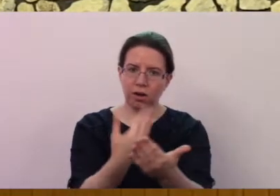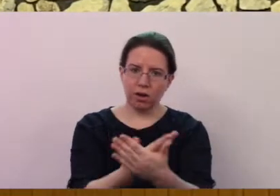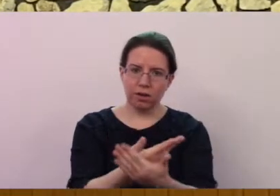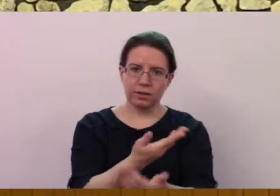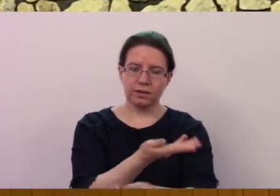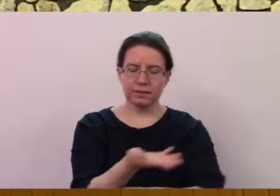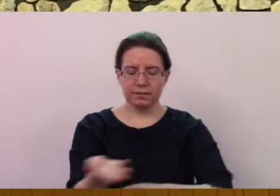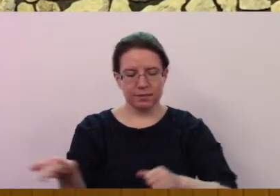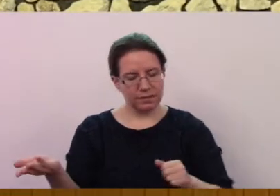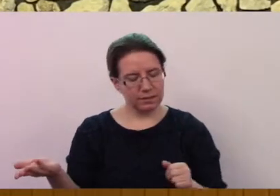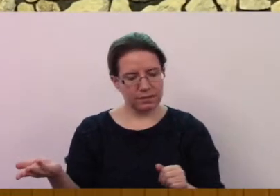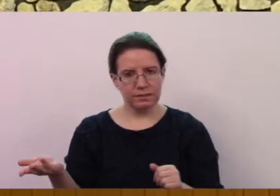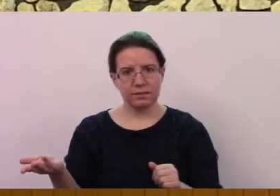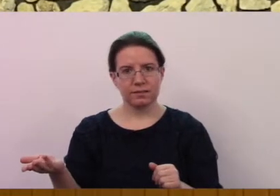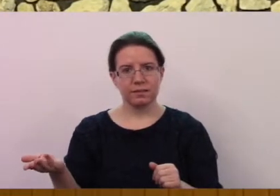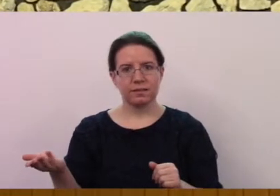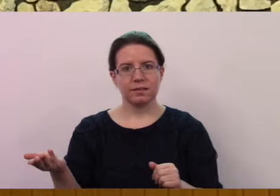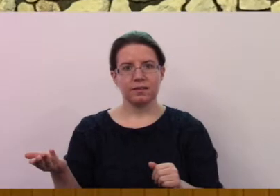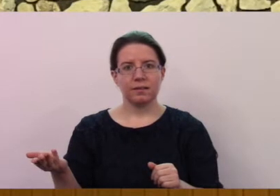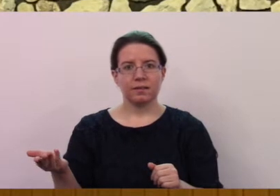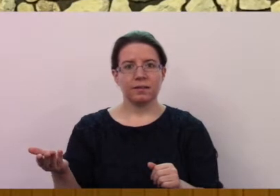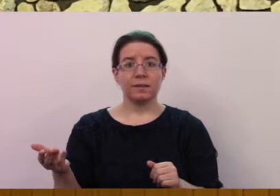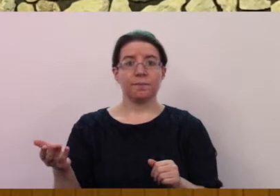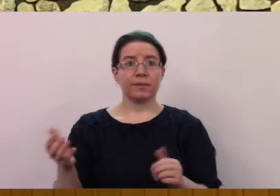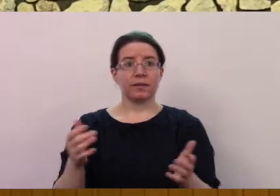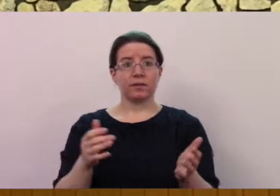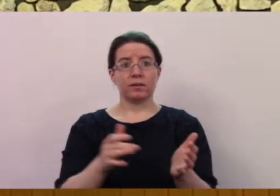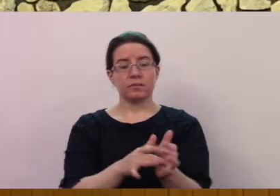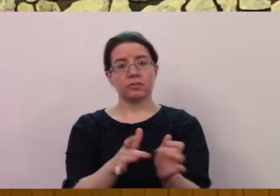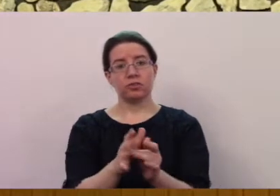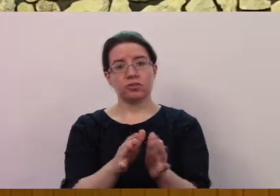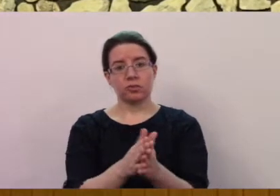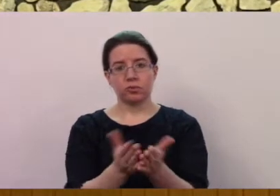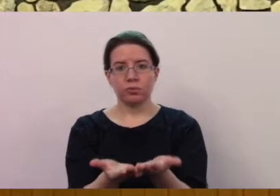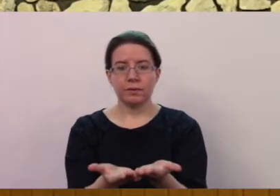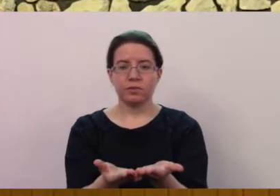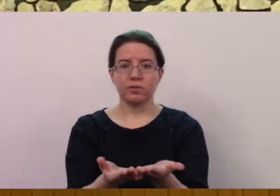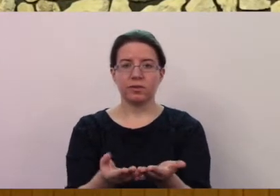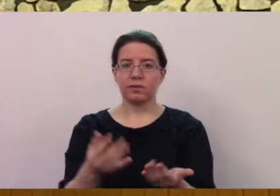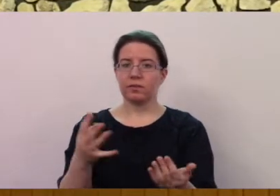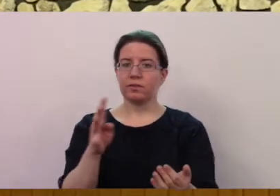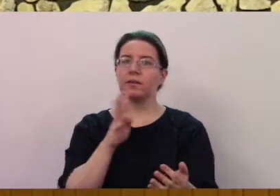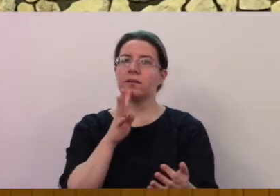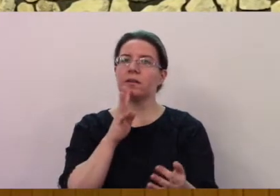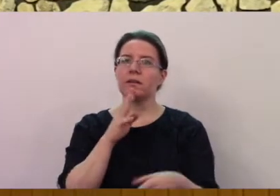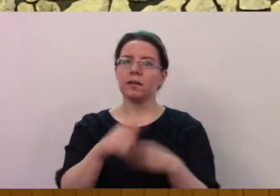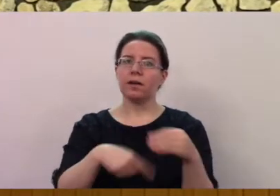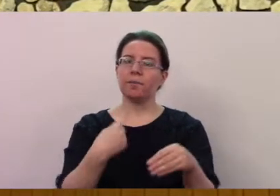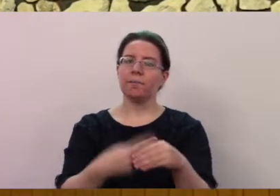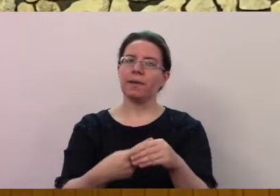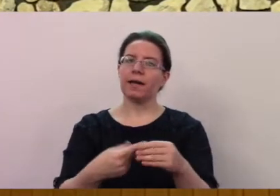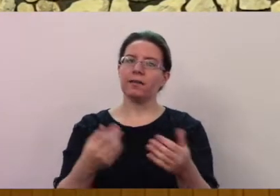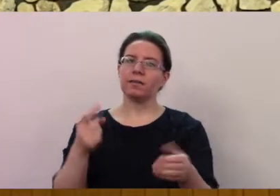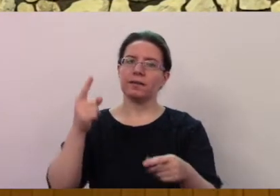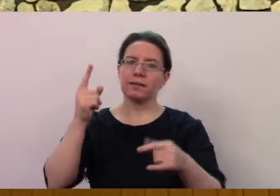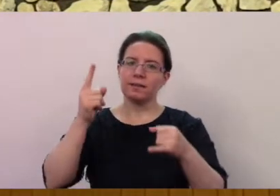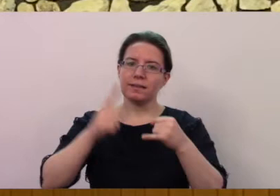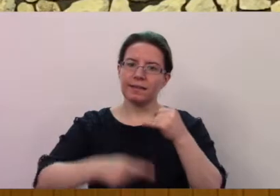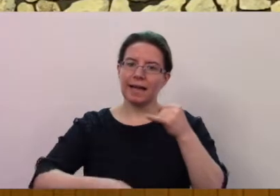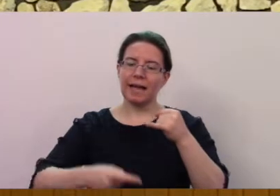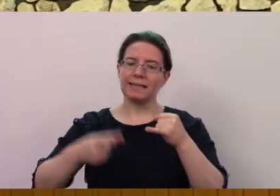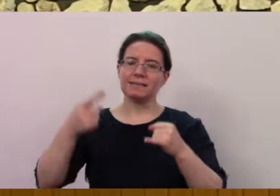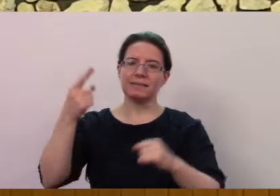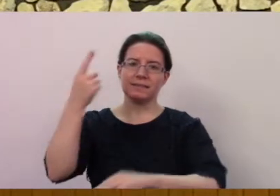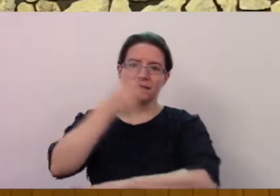at their scriptures, that prophetic scriptures that talk about this day. Men swooning away or expiring